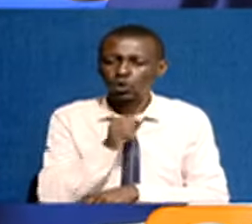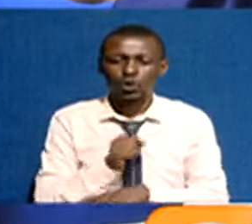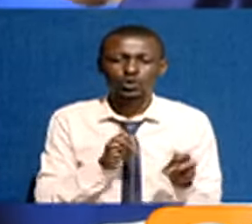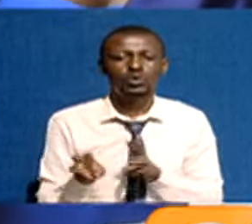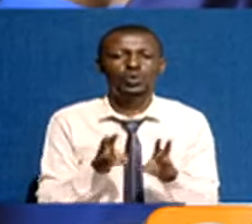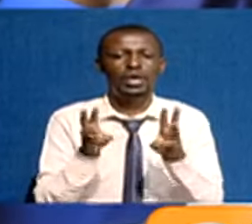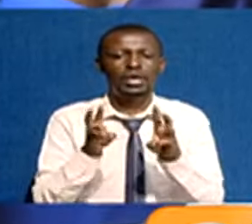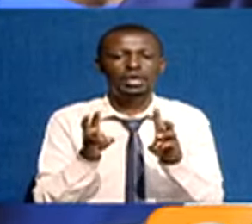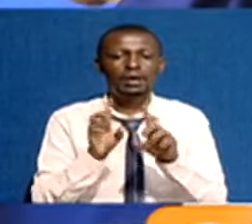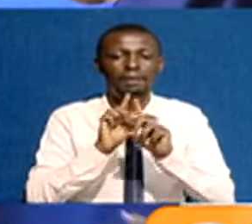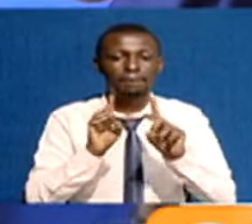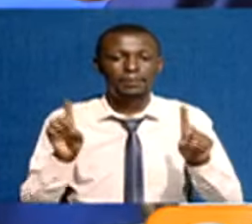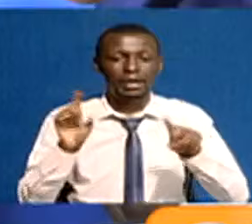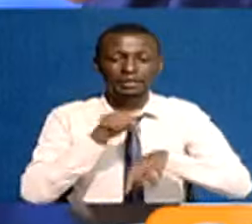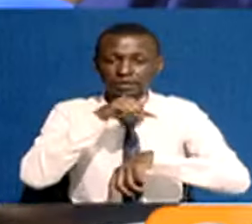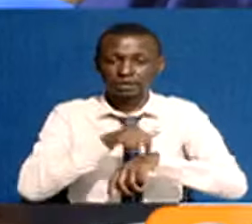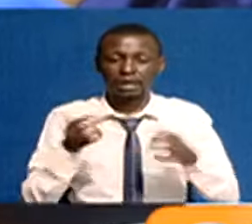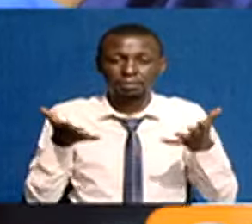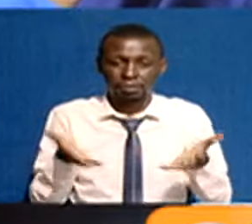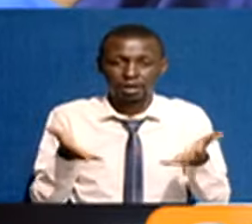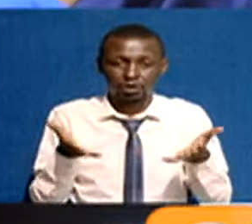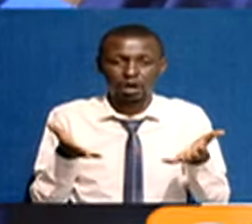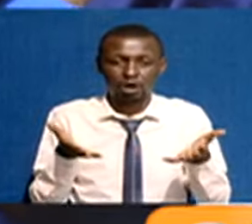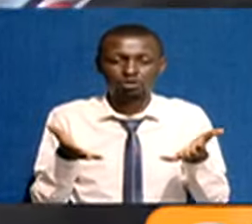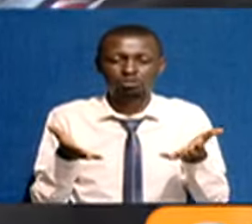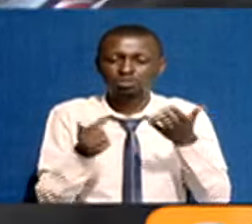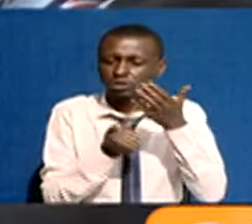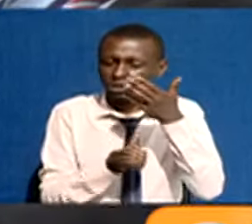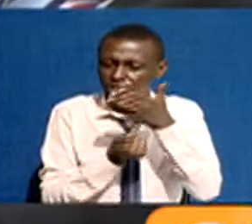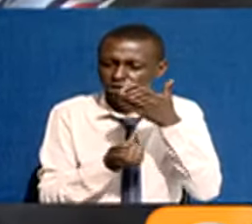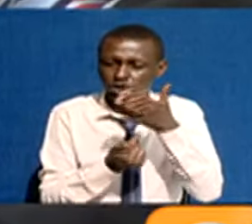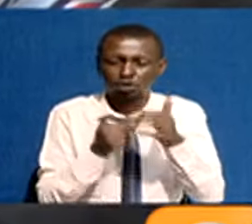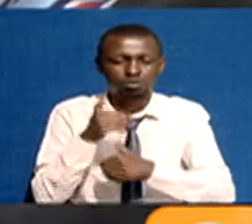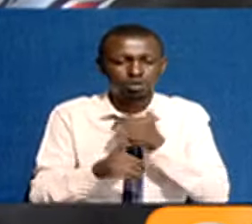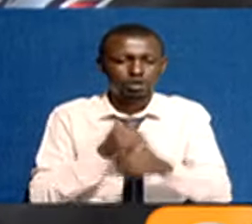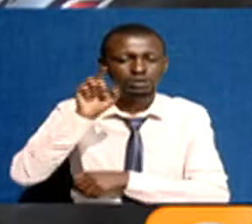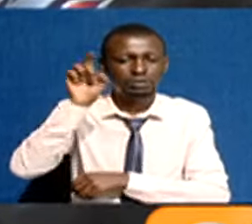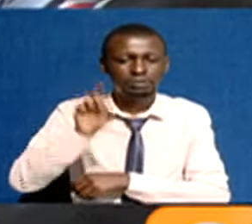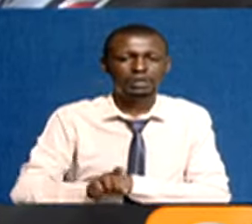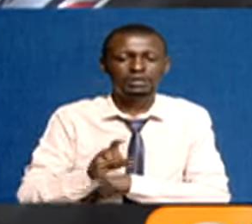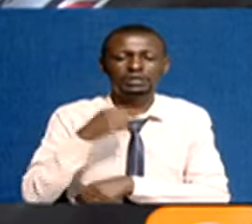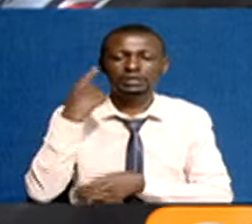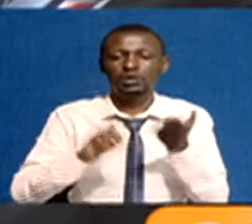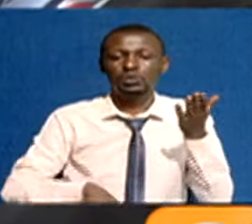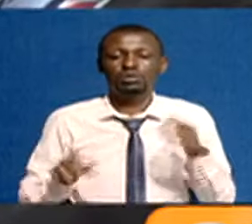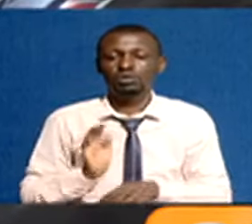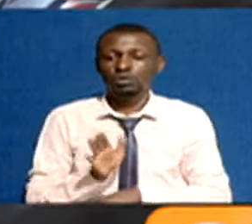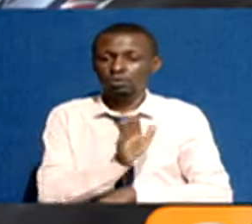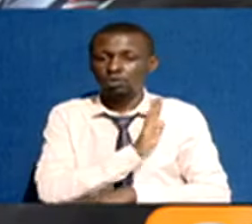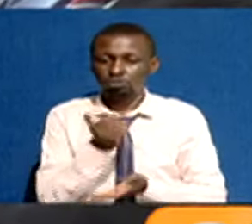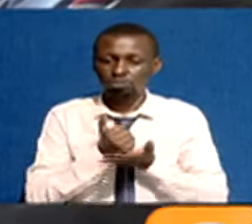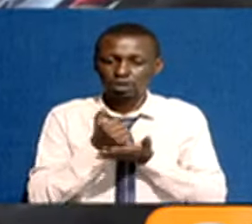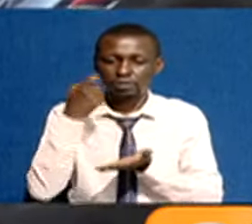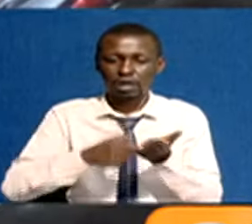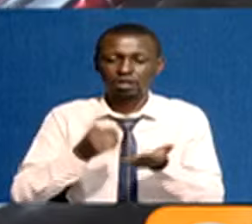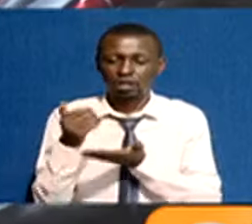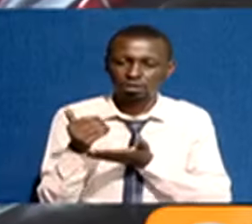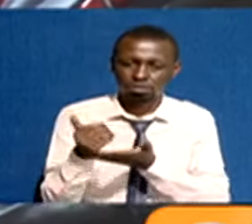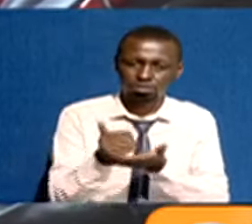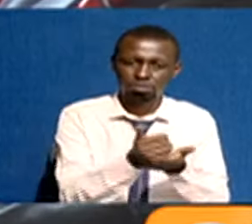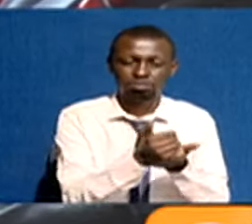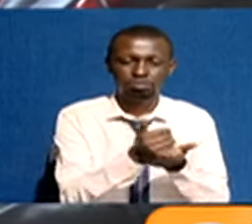time has come when we require to automate our processes. This automation, the board says, will streamline the collection of revenue by the